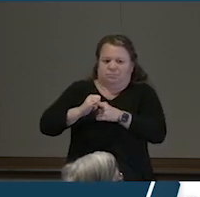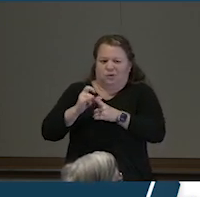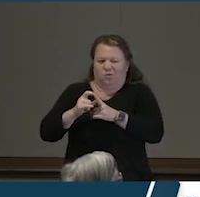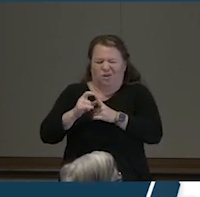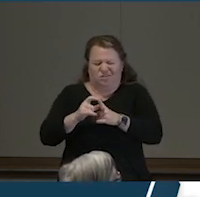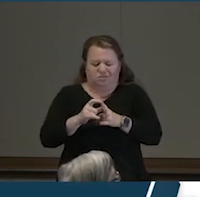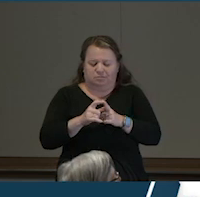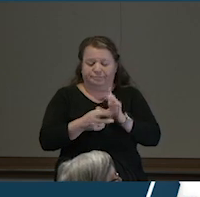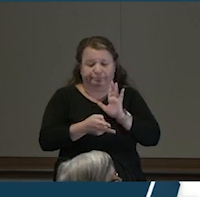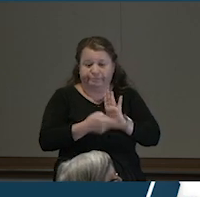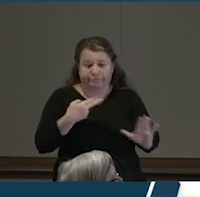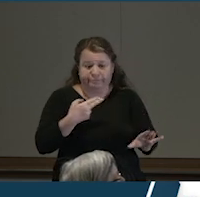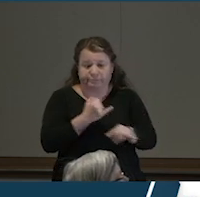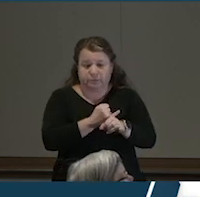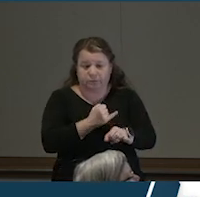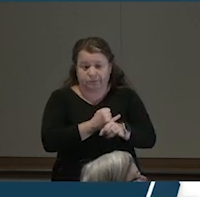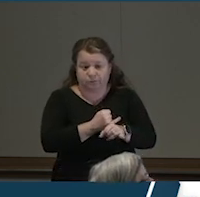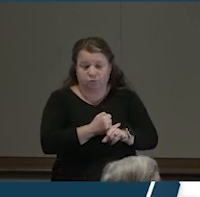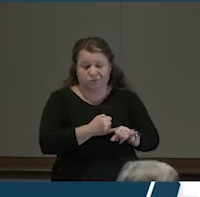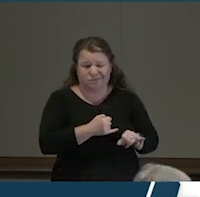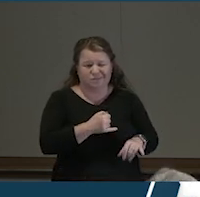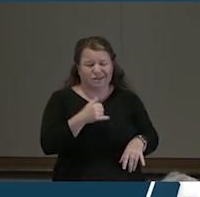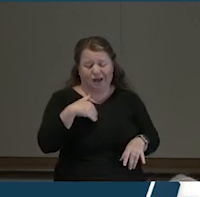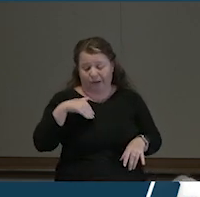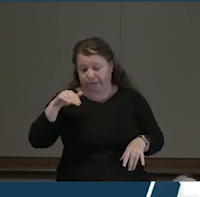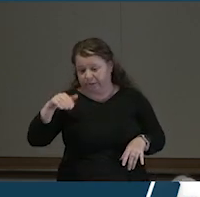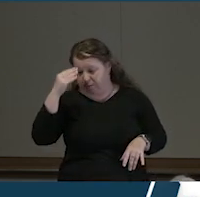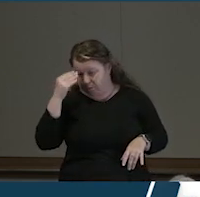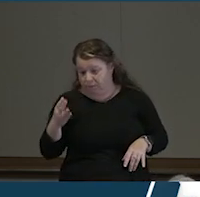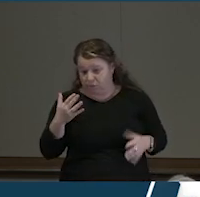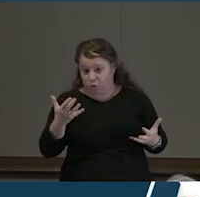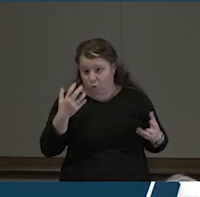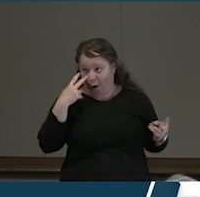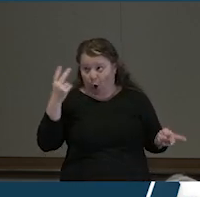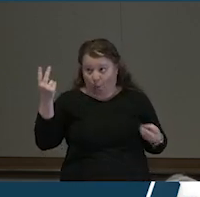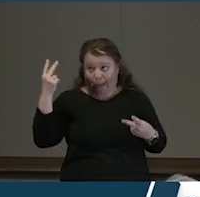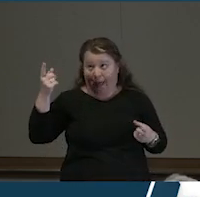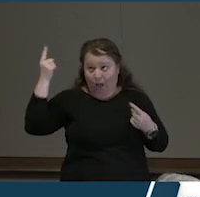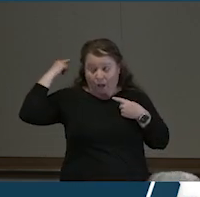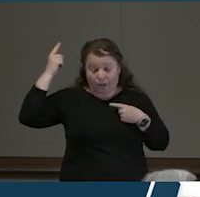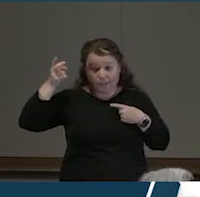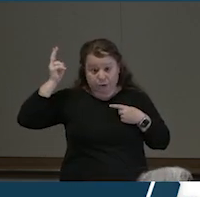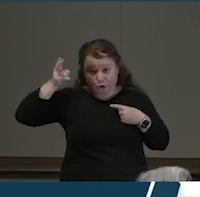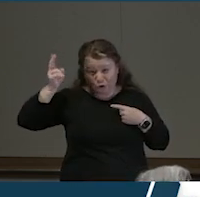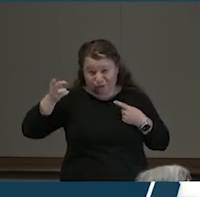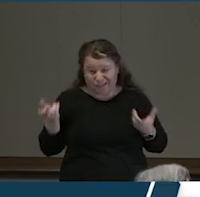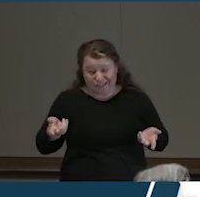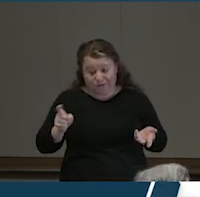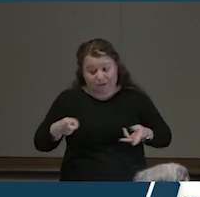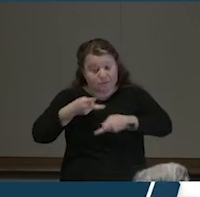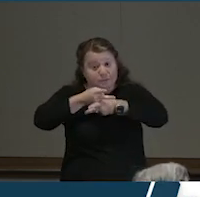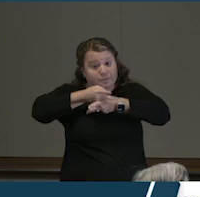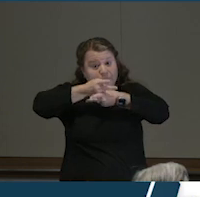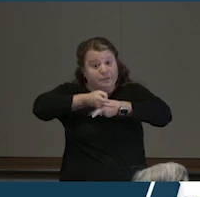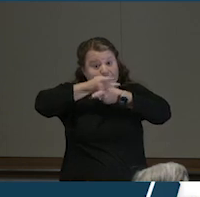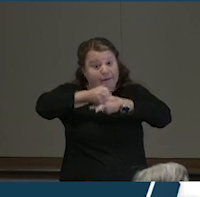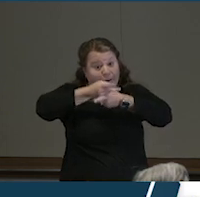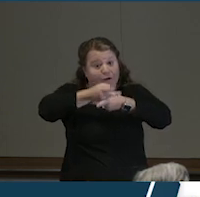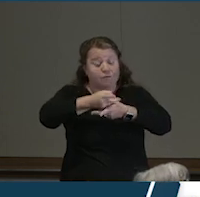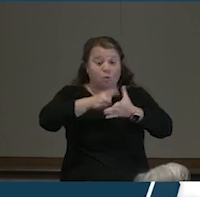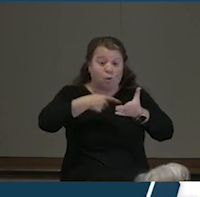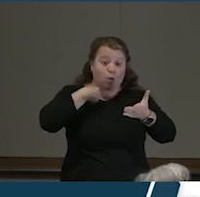institution, I remind them, would you want to go back there? You've got to be really, really careful about what we're